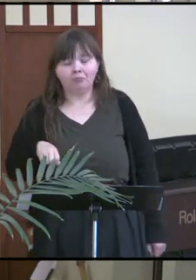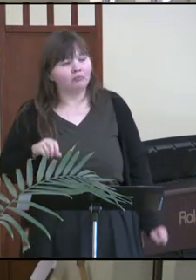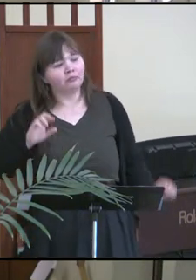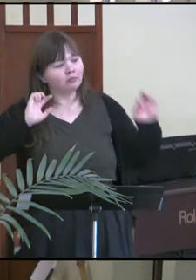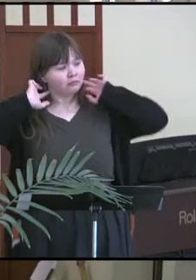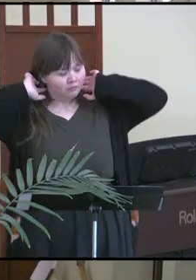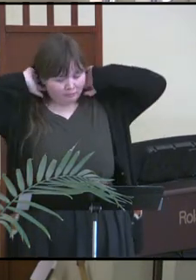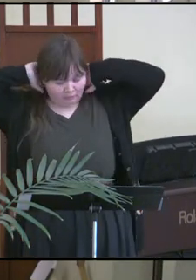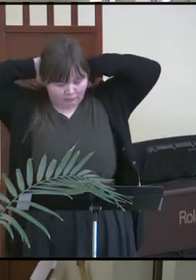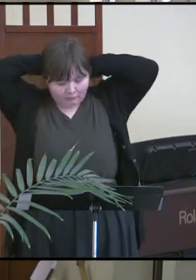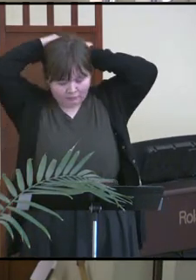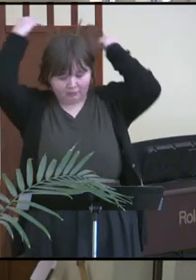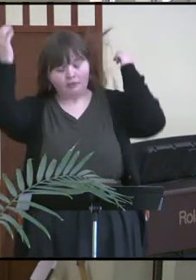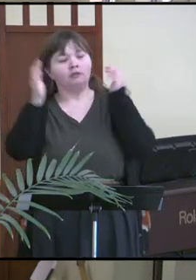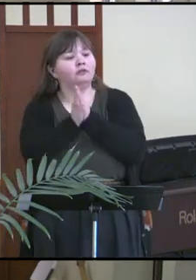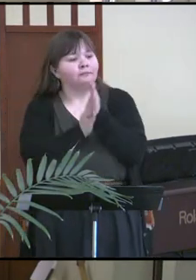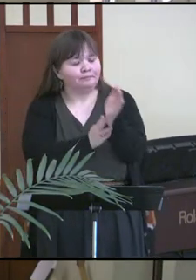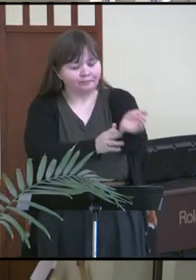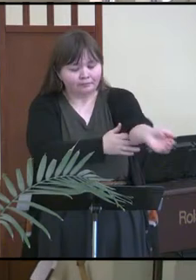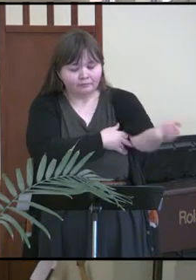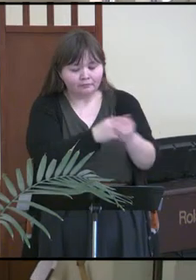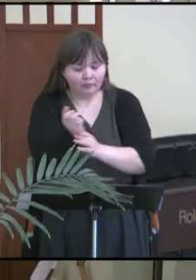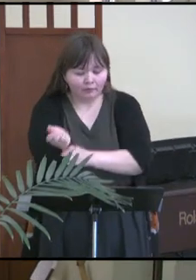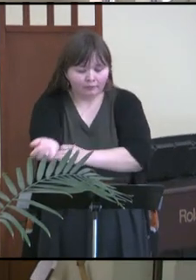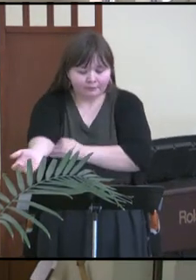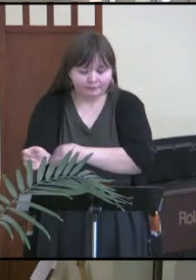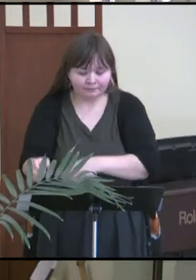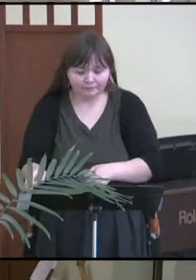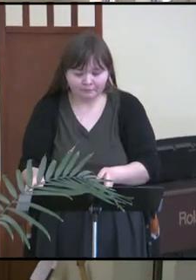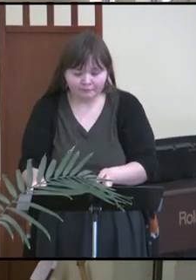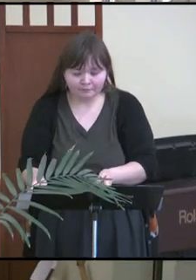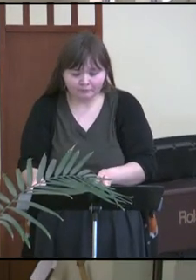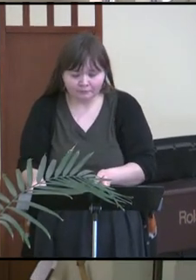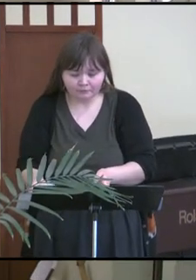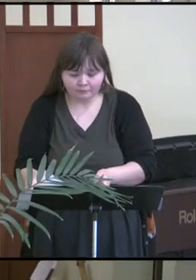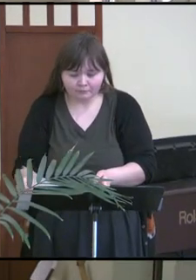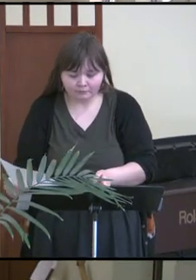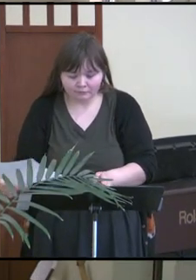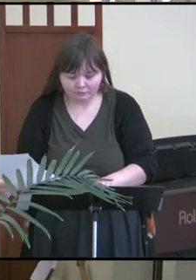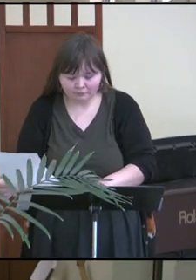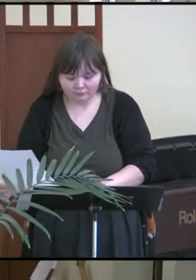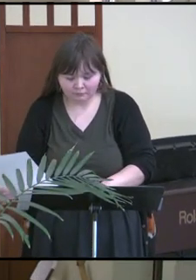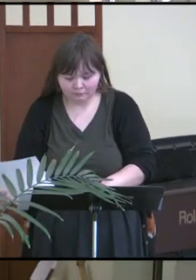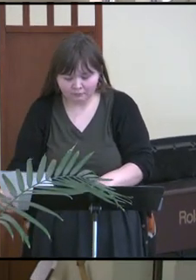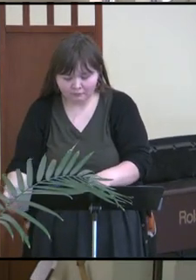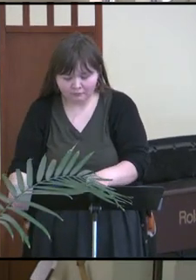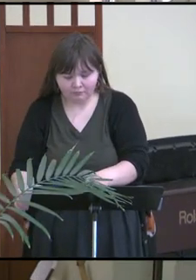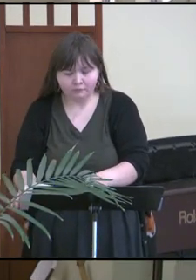Okay, sure. Okay. Oops. You can have a seat. We